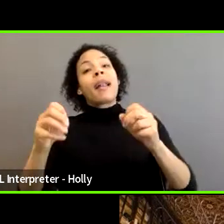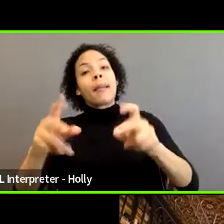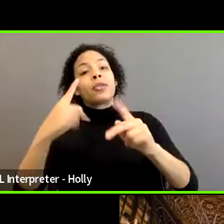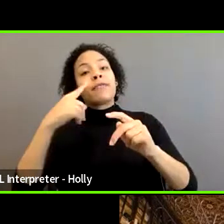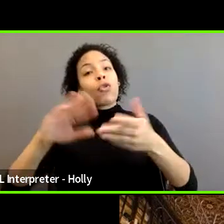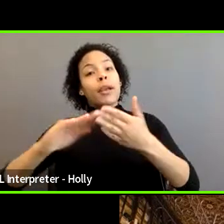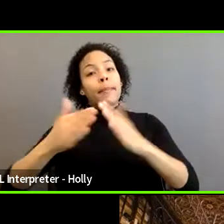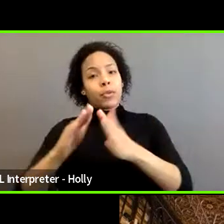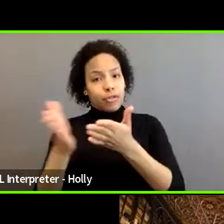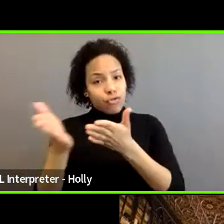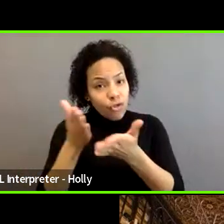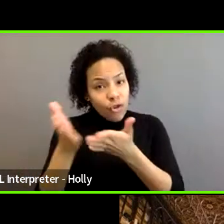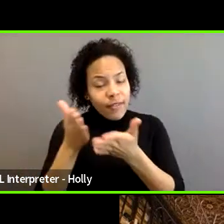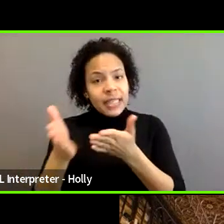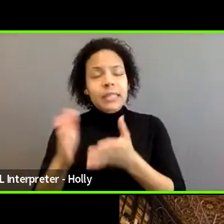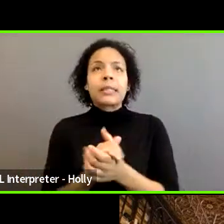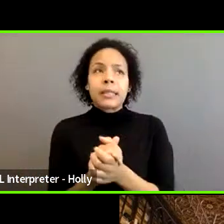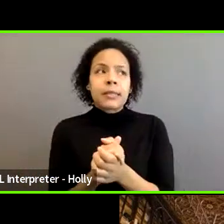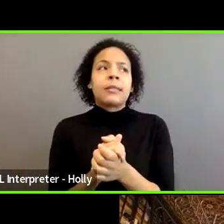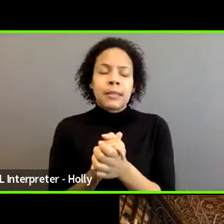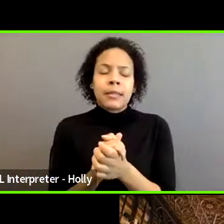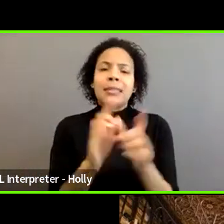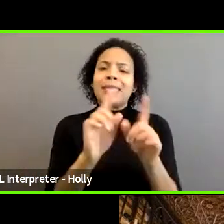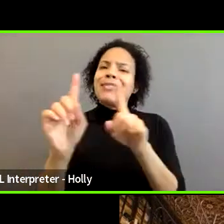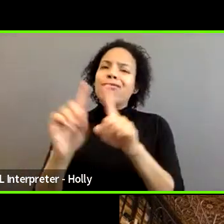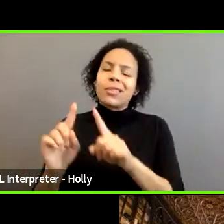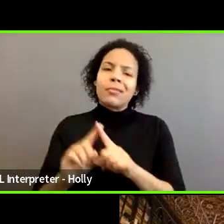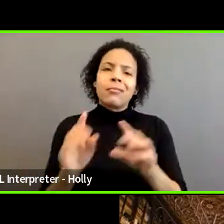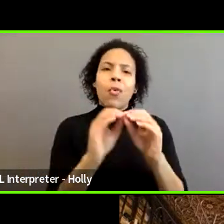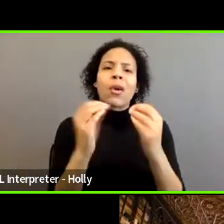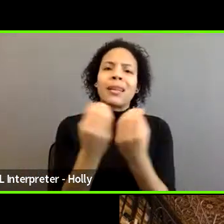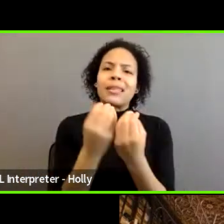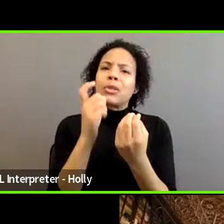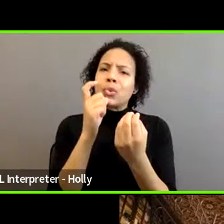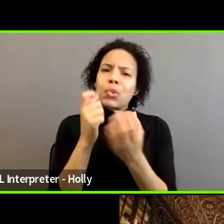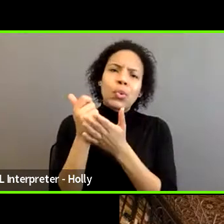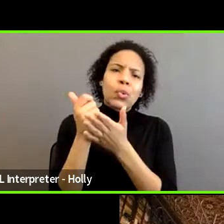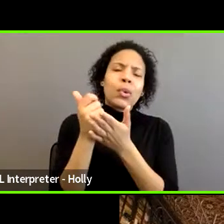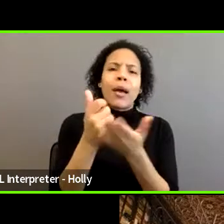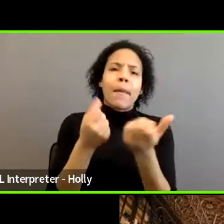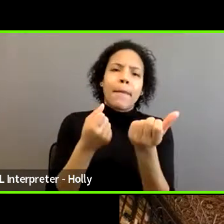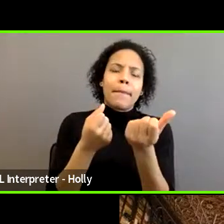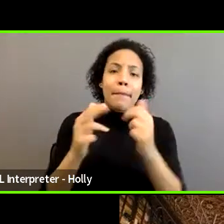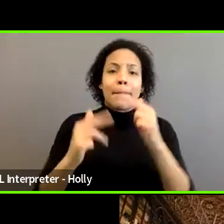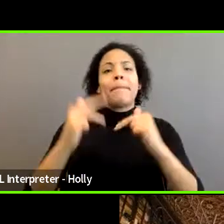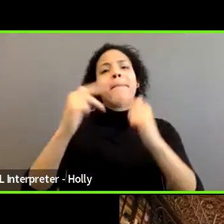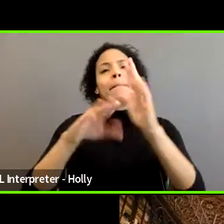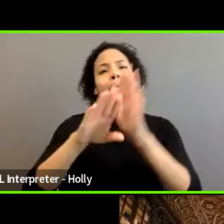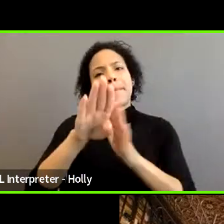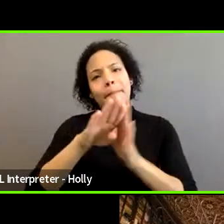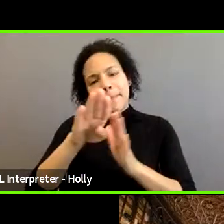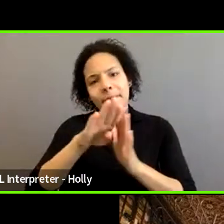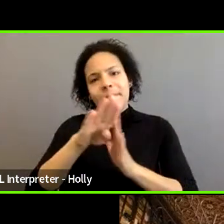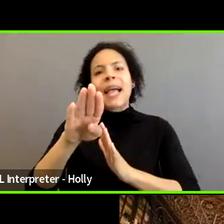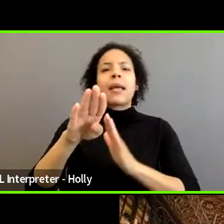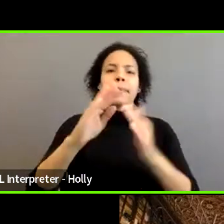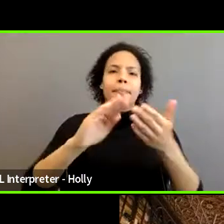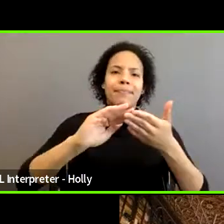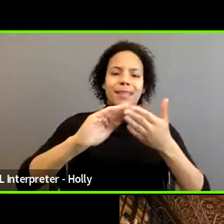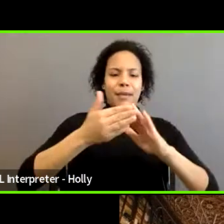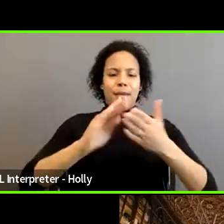the different types of organizations that surround and build community for our student population so important.